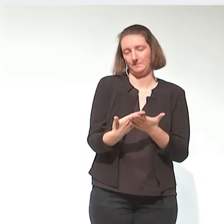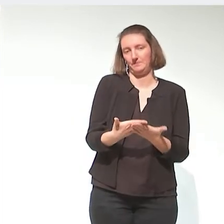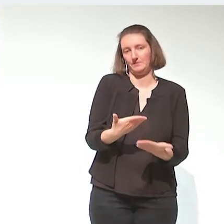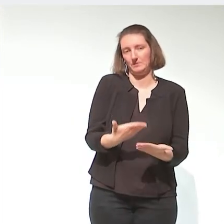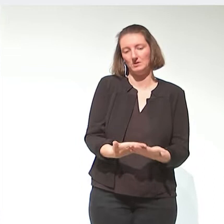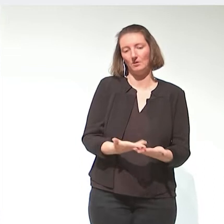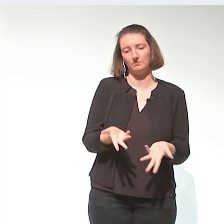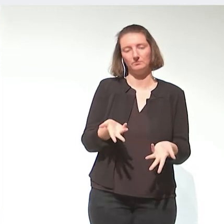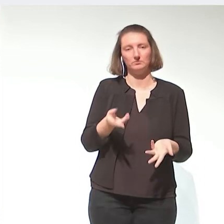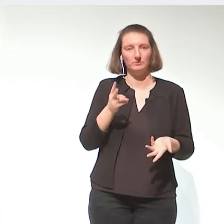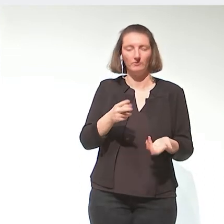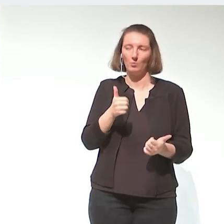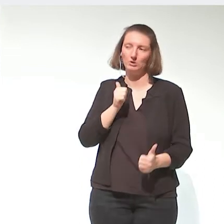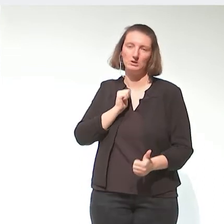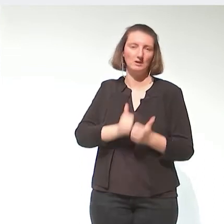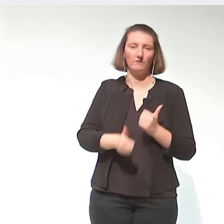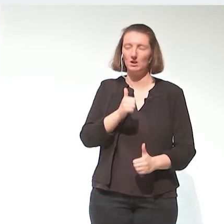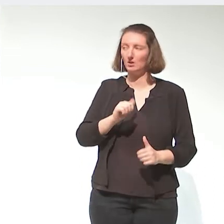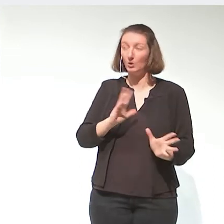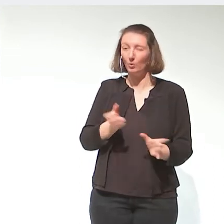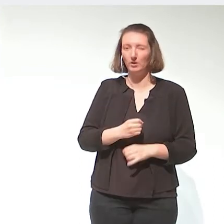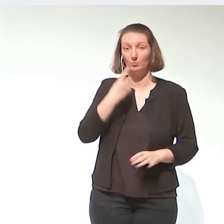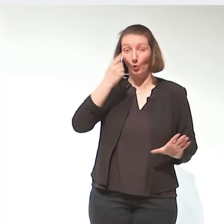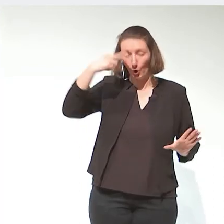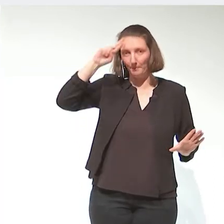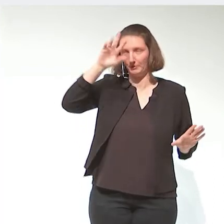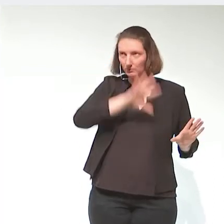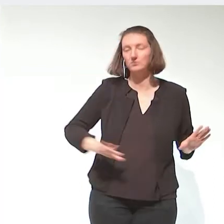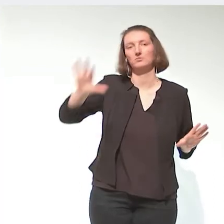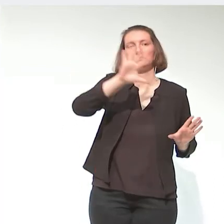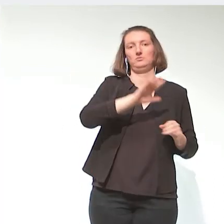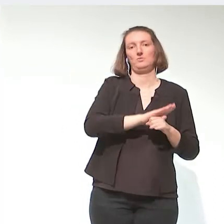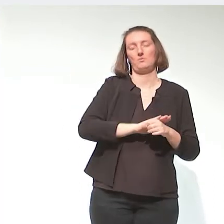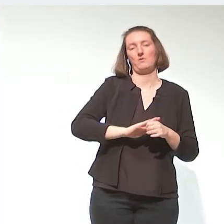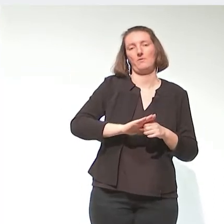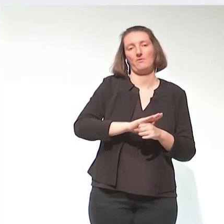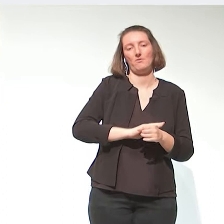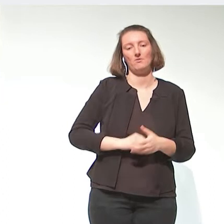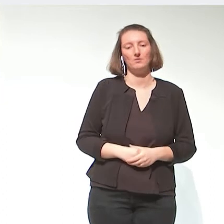There are so many needs that it is